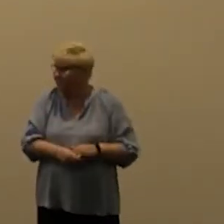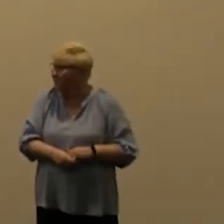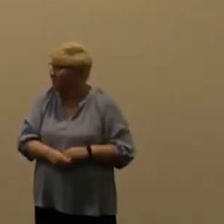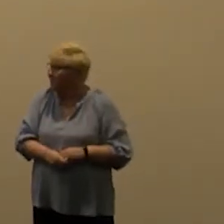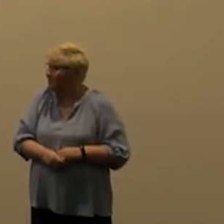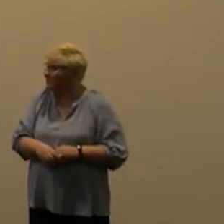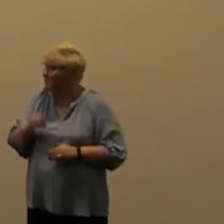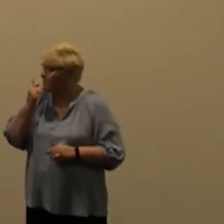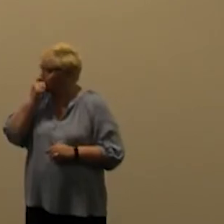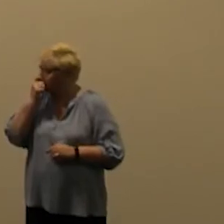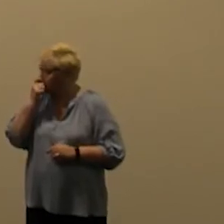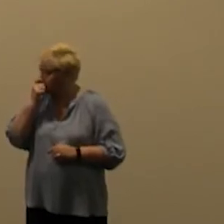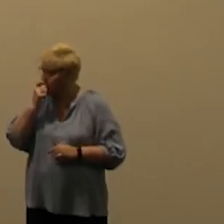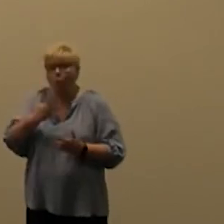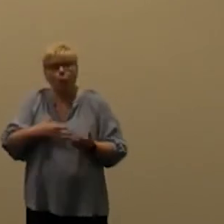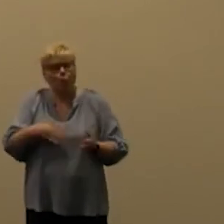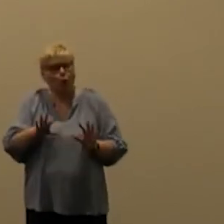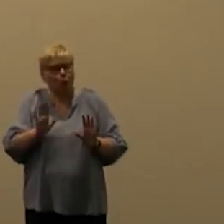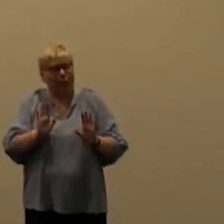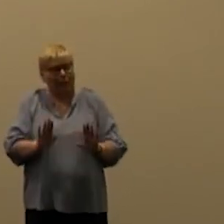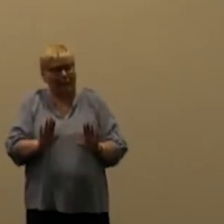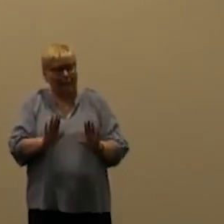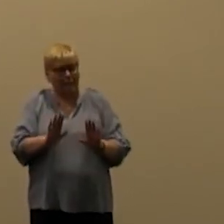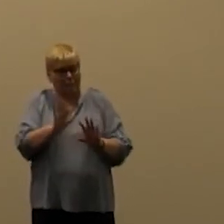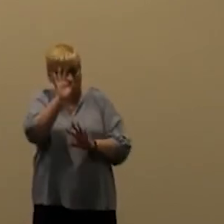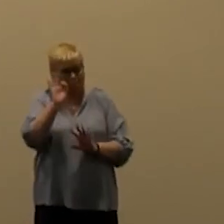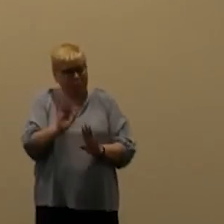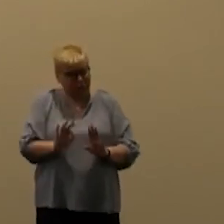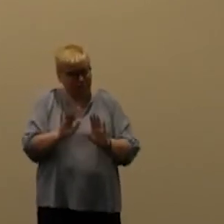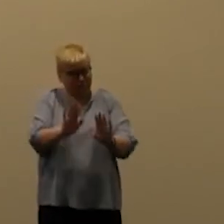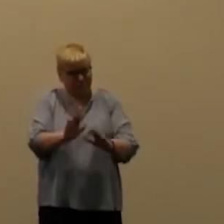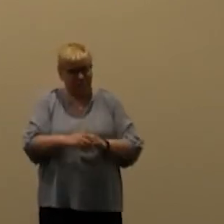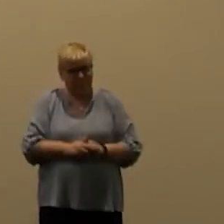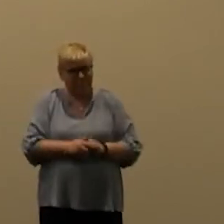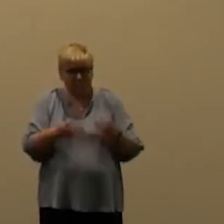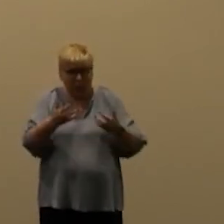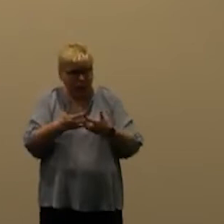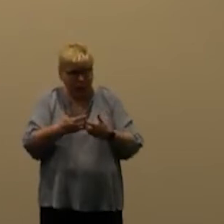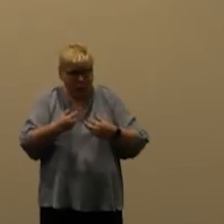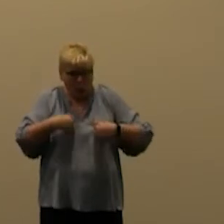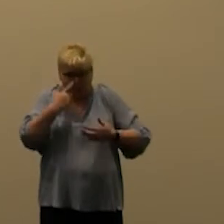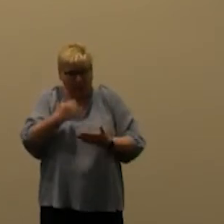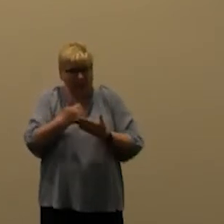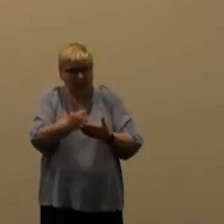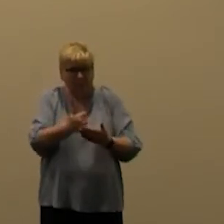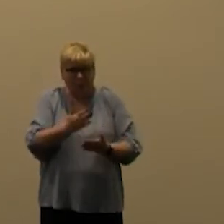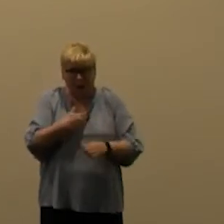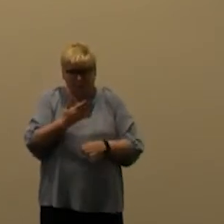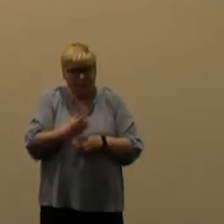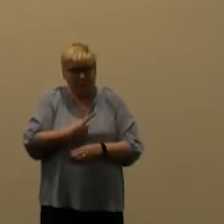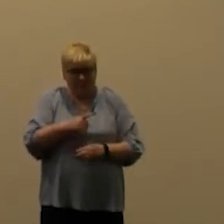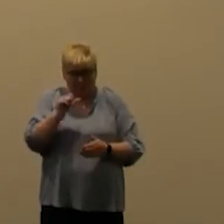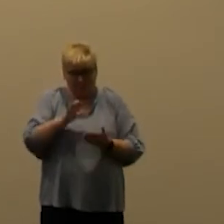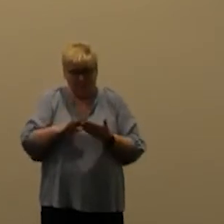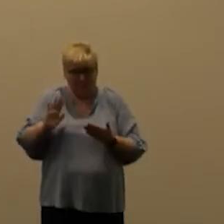And this is where we want to leave you with a question. How can we help? I've worked personally over the last 6 months